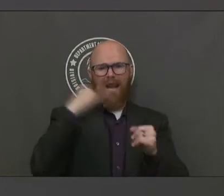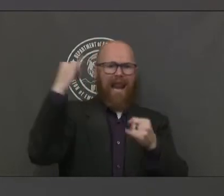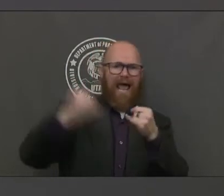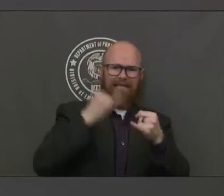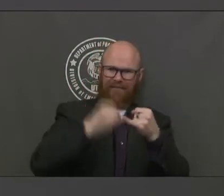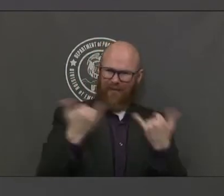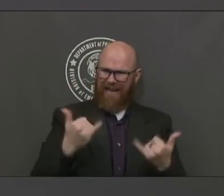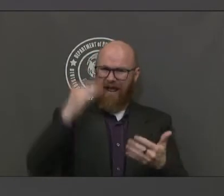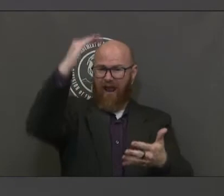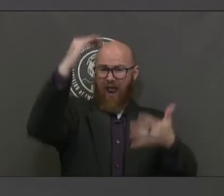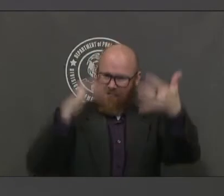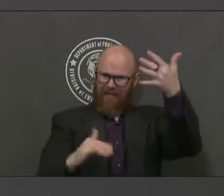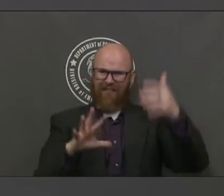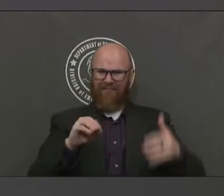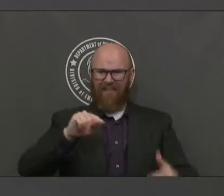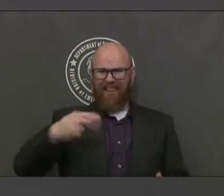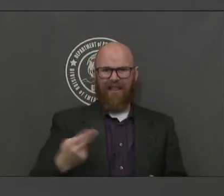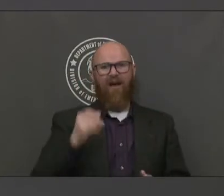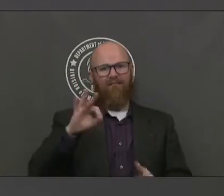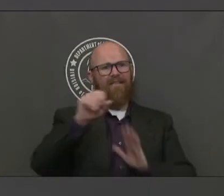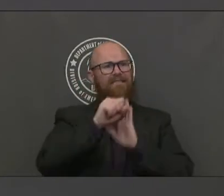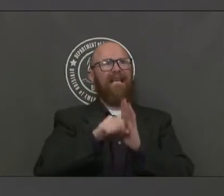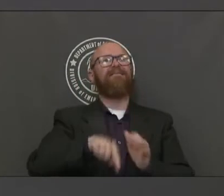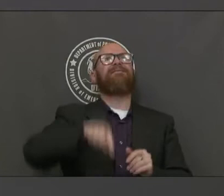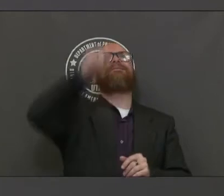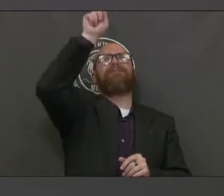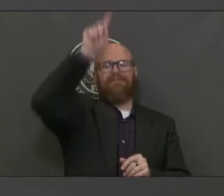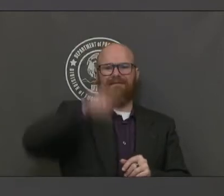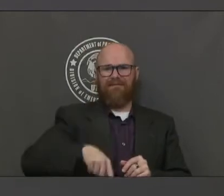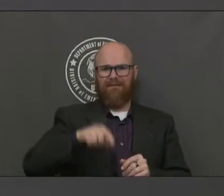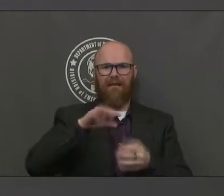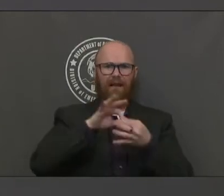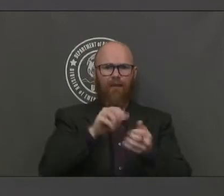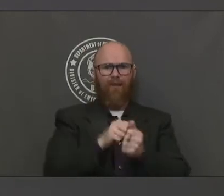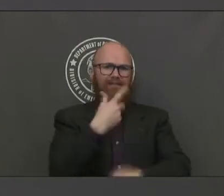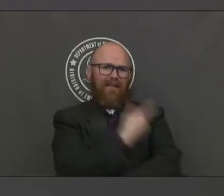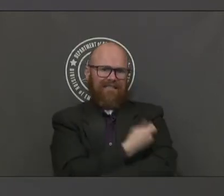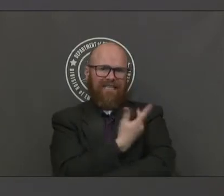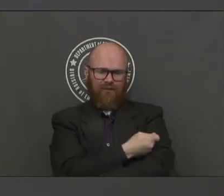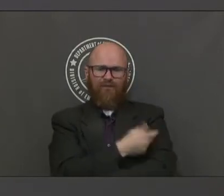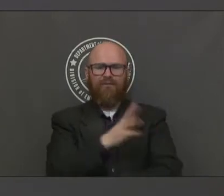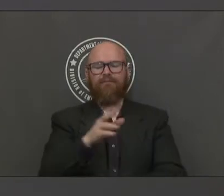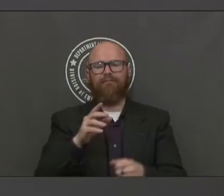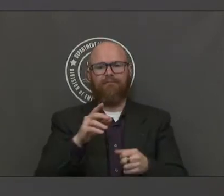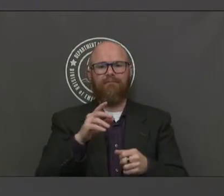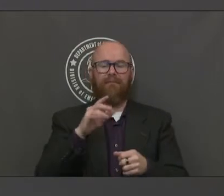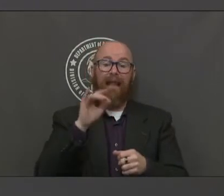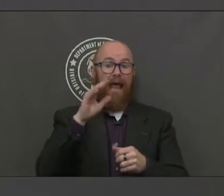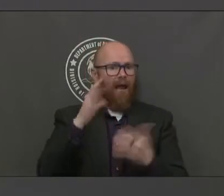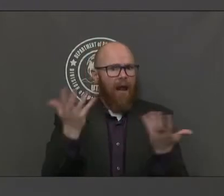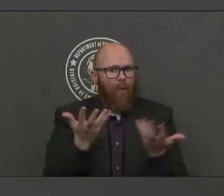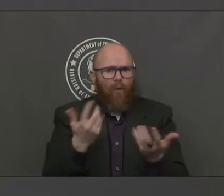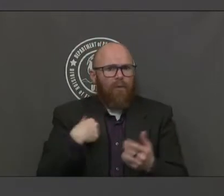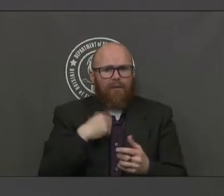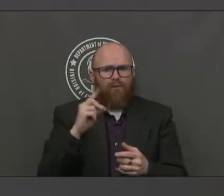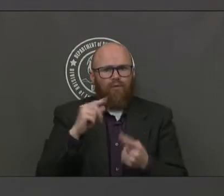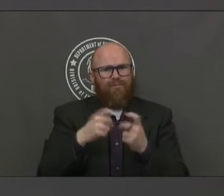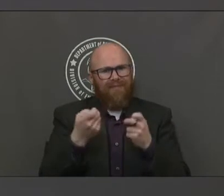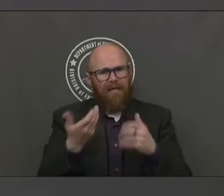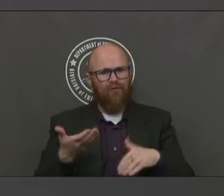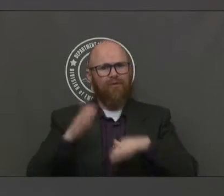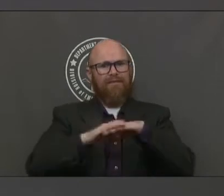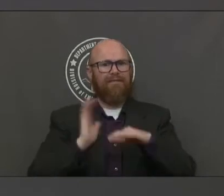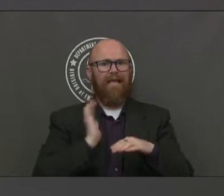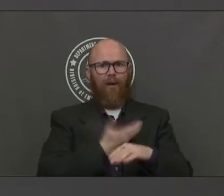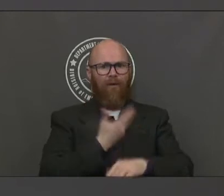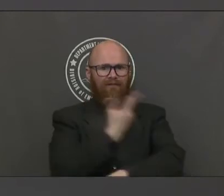our population that has been vaccinated, and what we're doing to increase the vaccine share, especially in some of